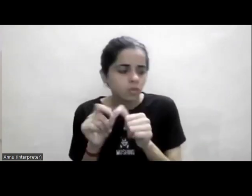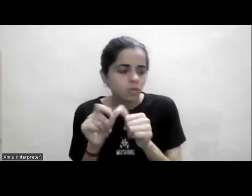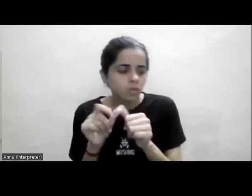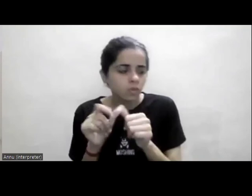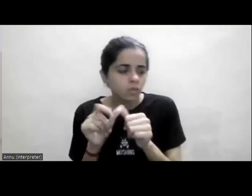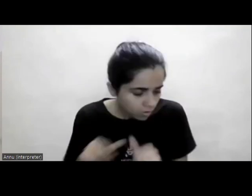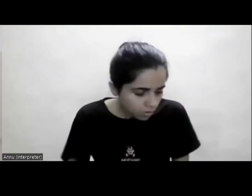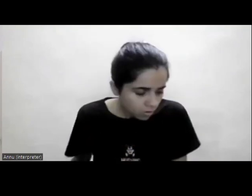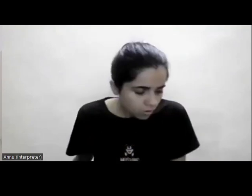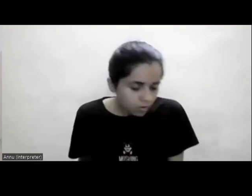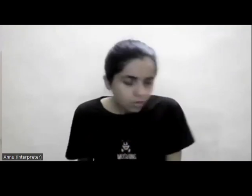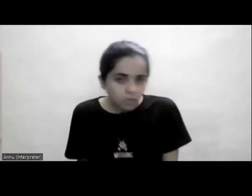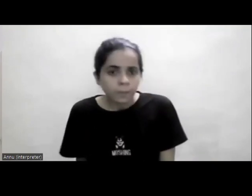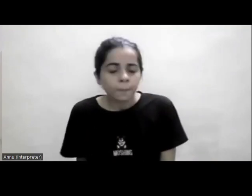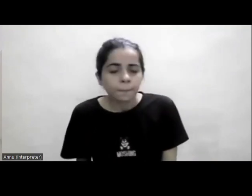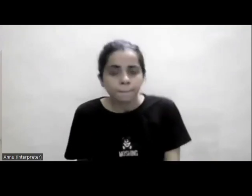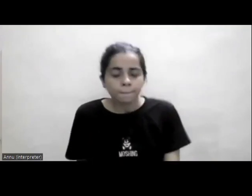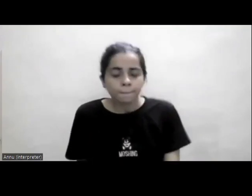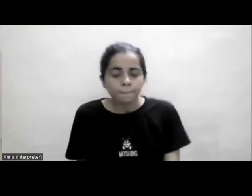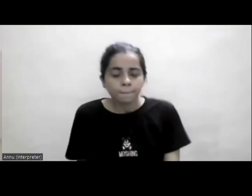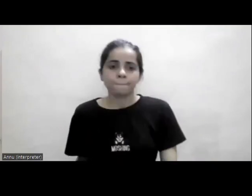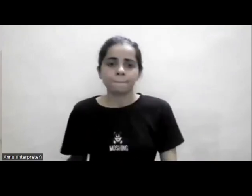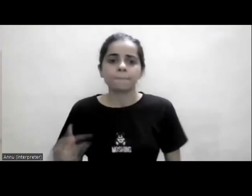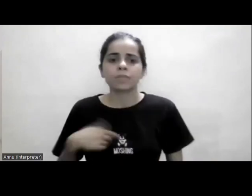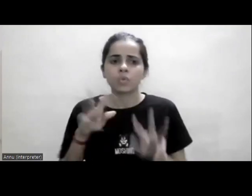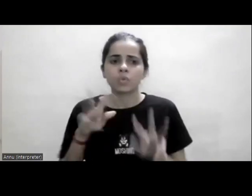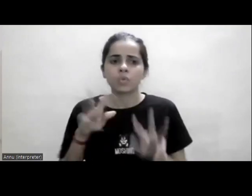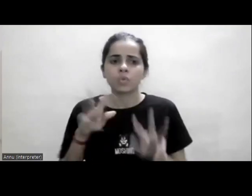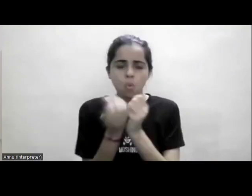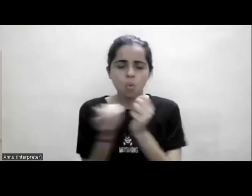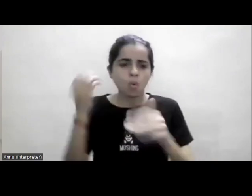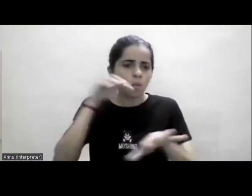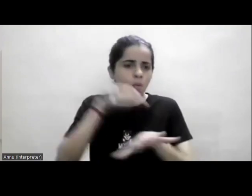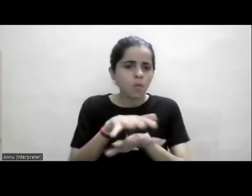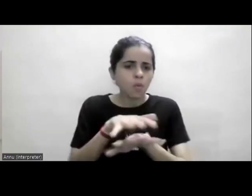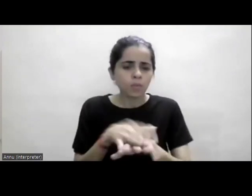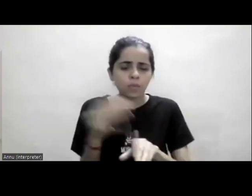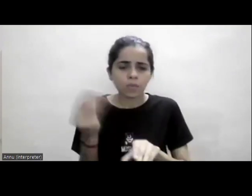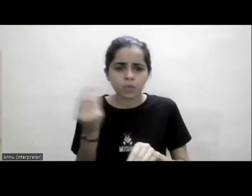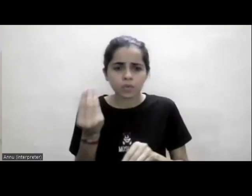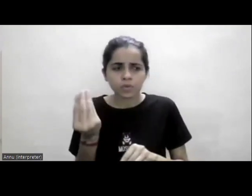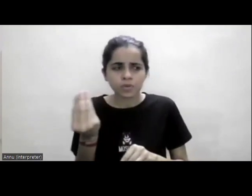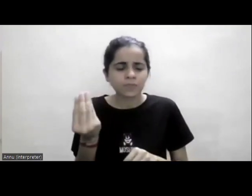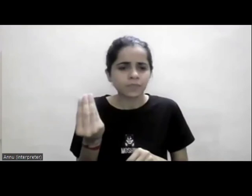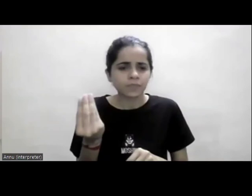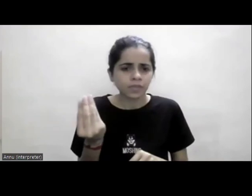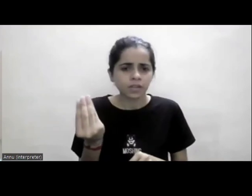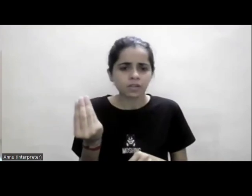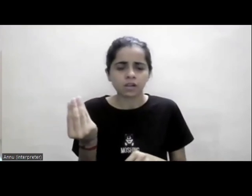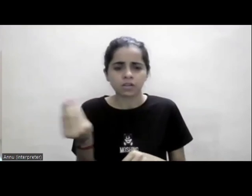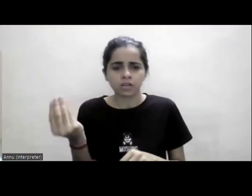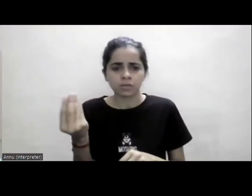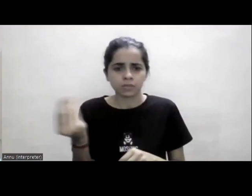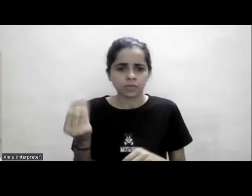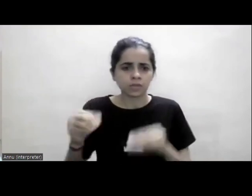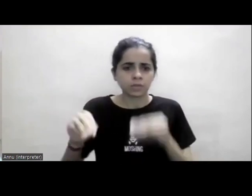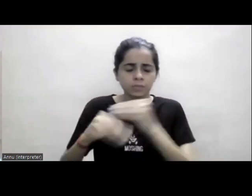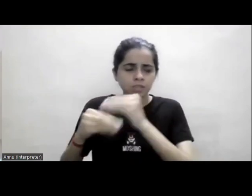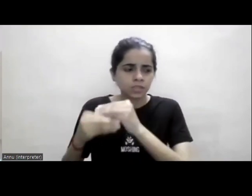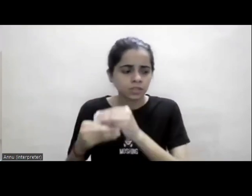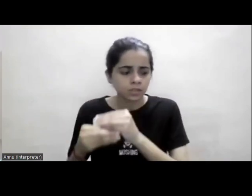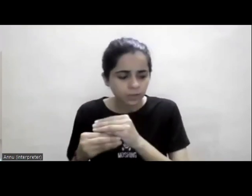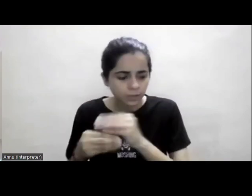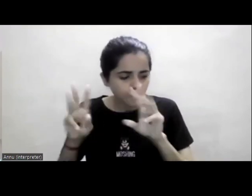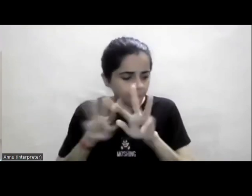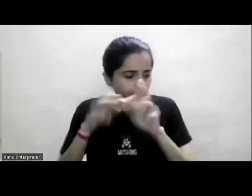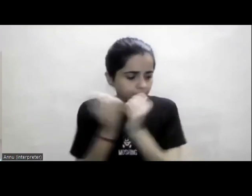have, I think both Priyam and your workshop has almost mostly touched everything, and I just